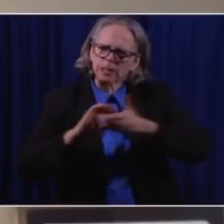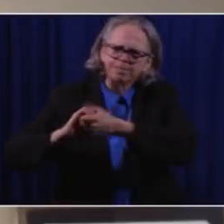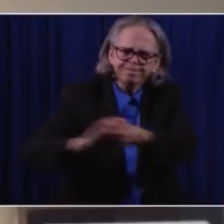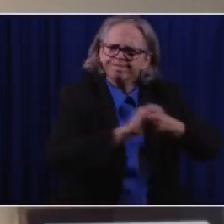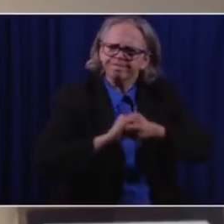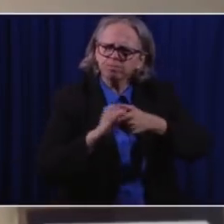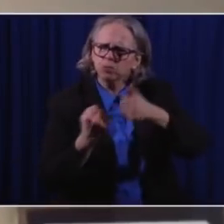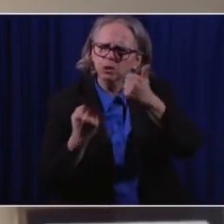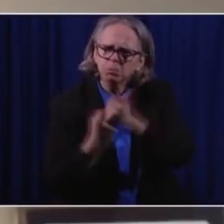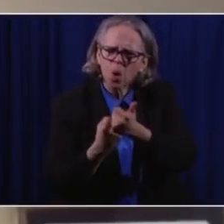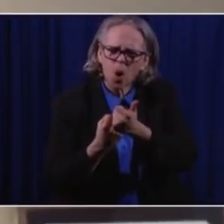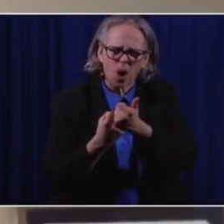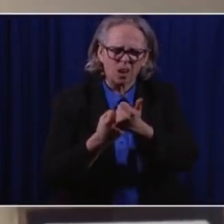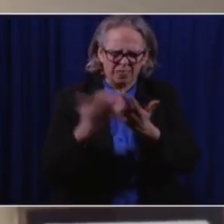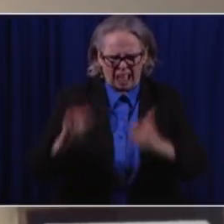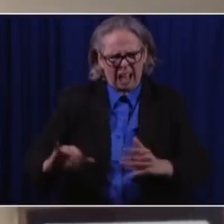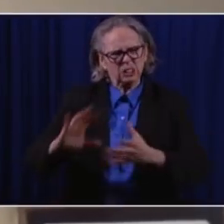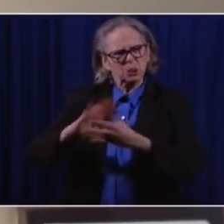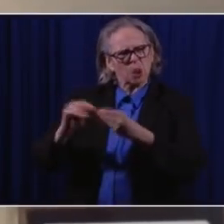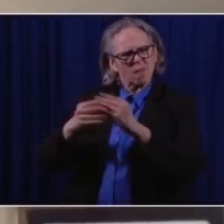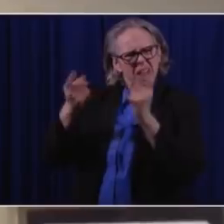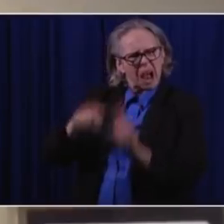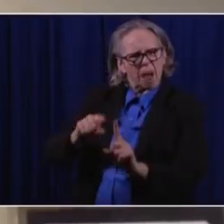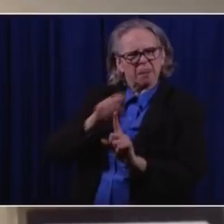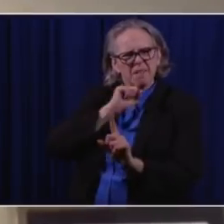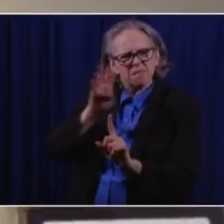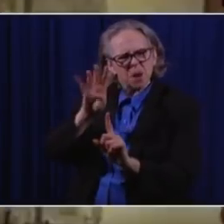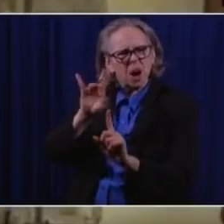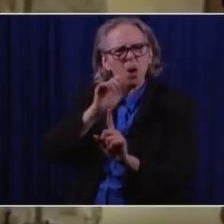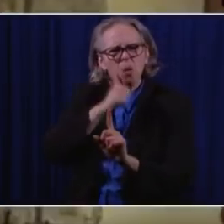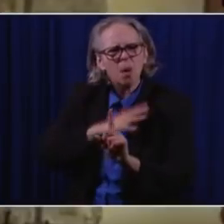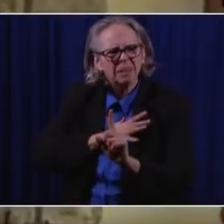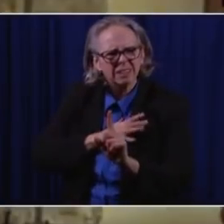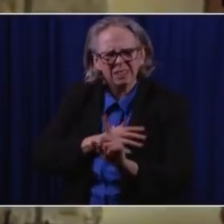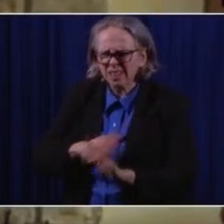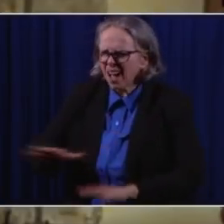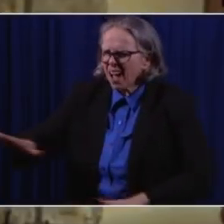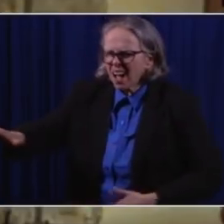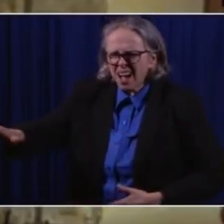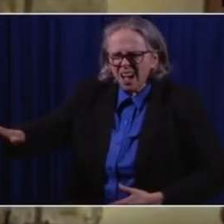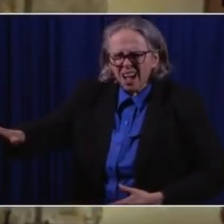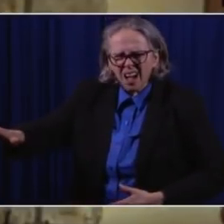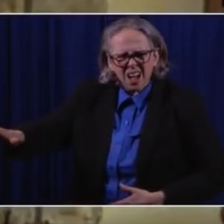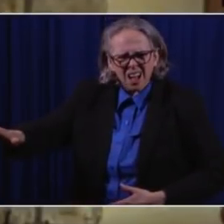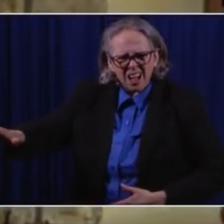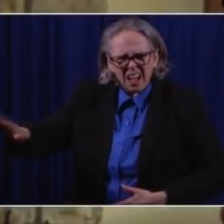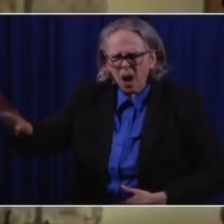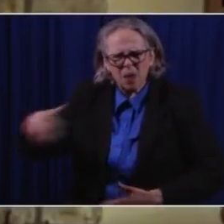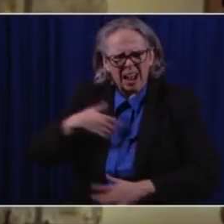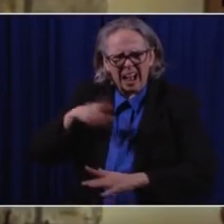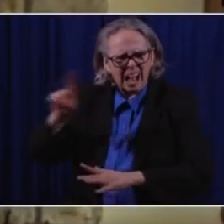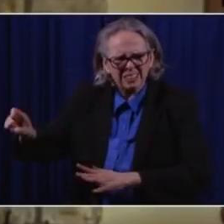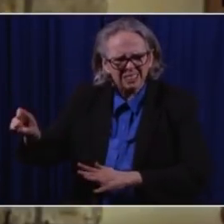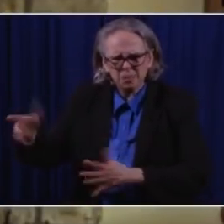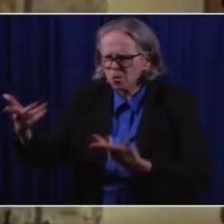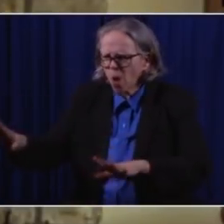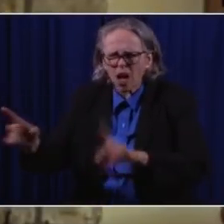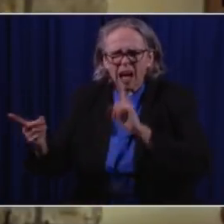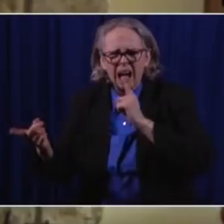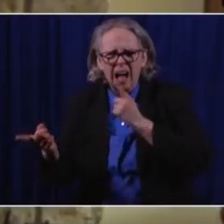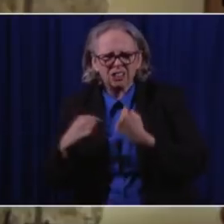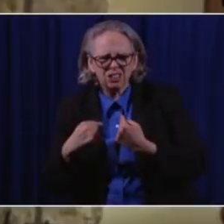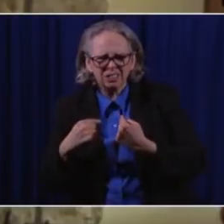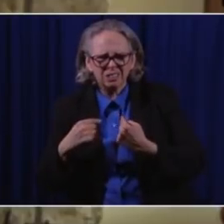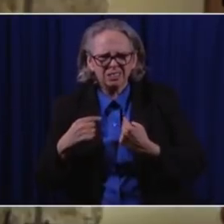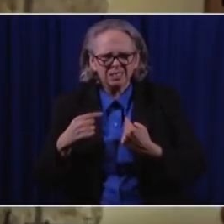story. Well, I was going to ask you, answered it really about, what rural hospitals